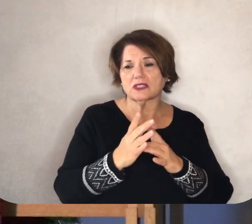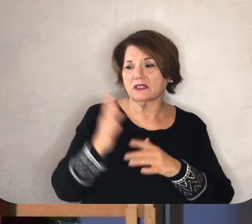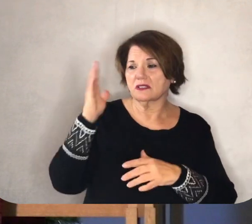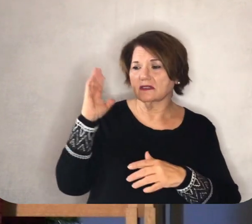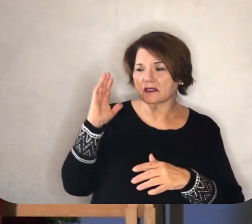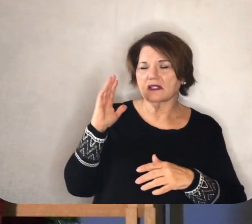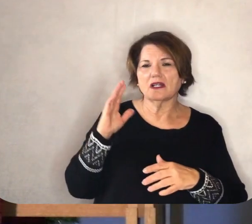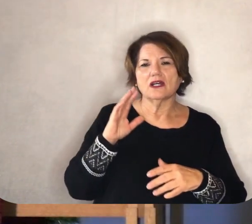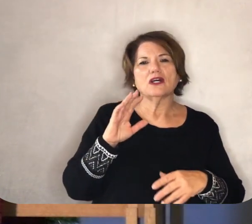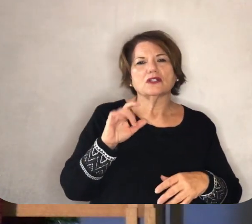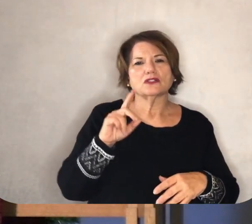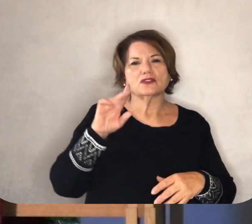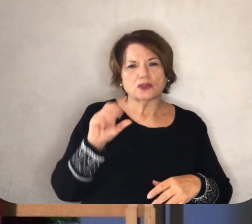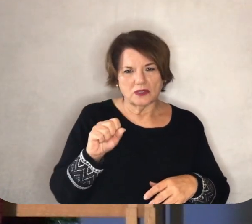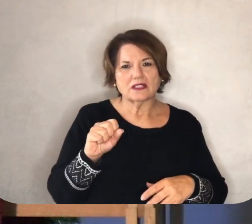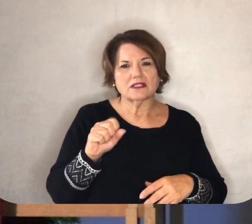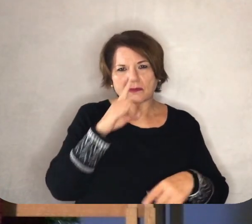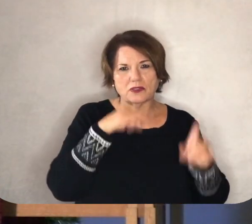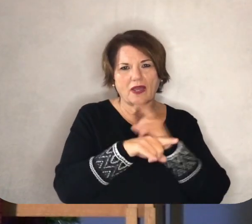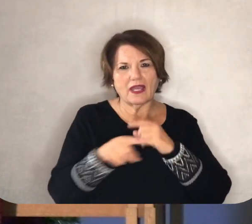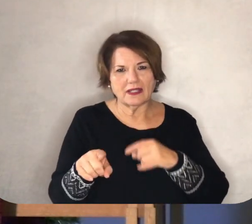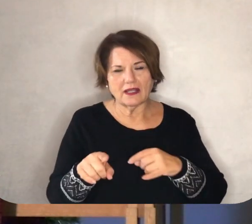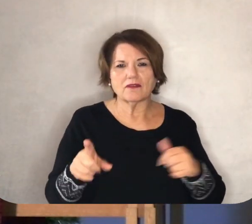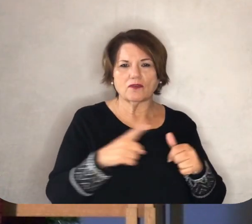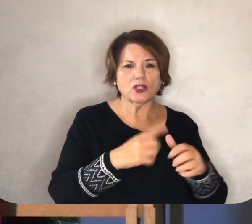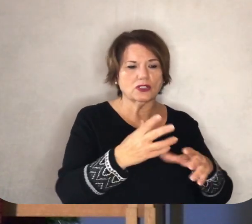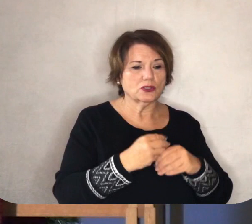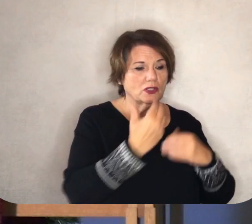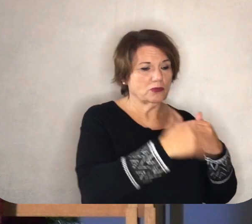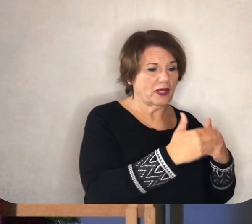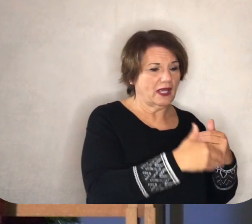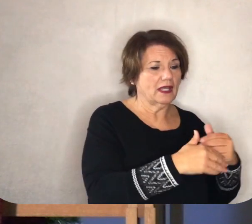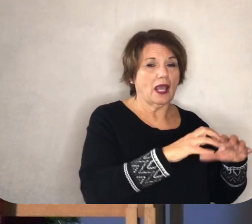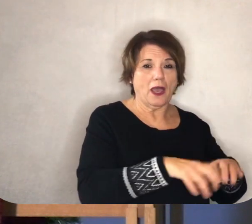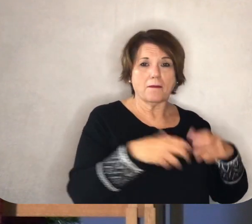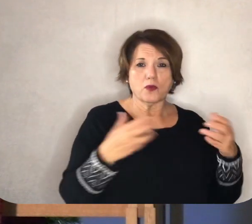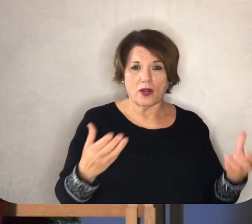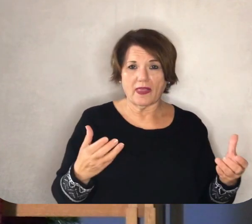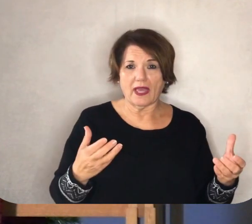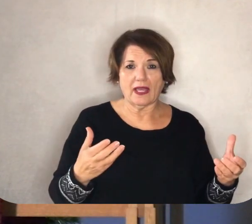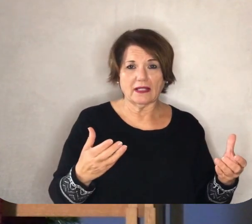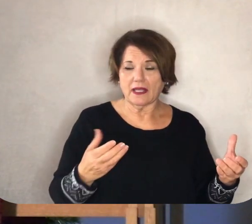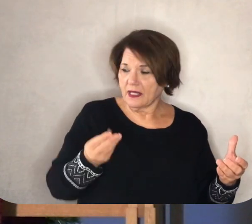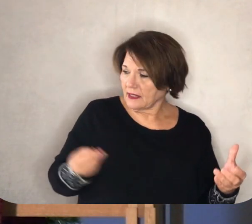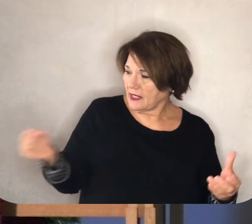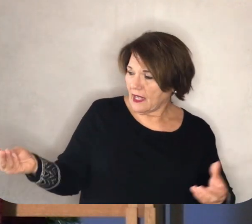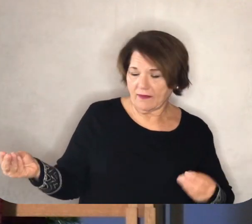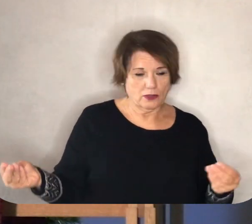betrayed, first of all took bread, and he broke it, And he gave it to them, and he